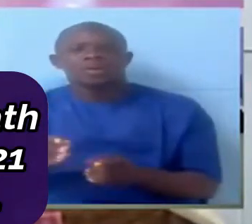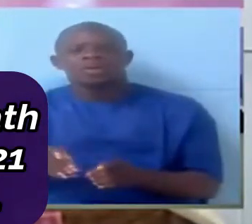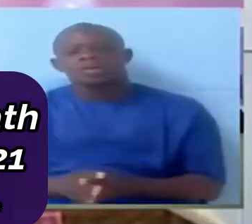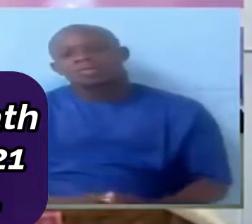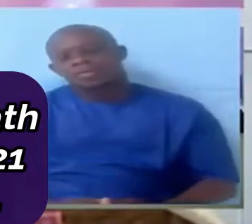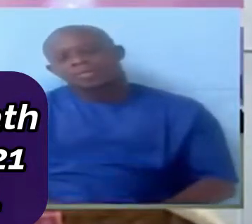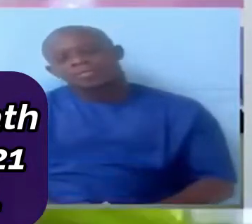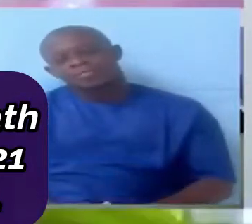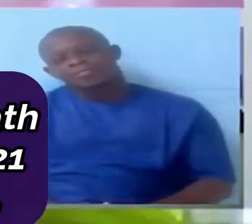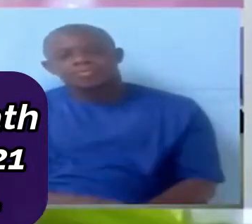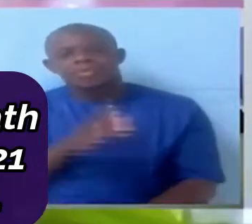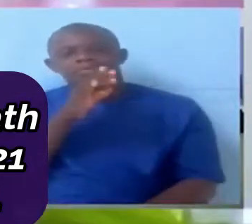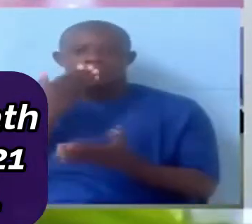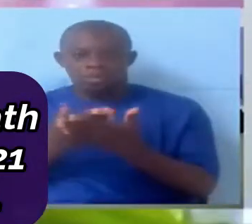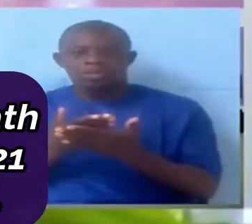memory.